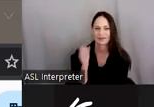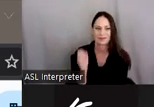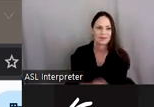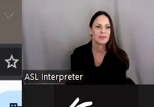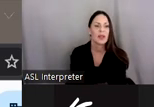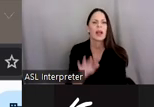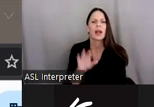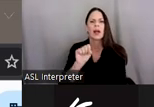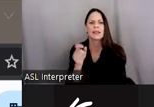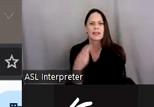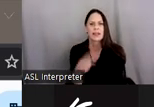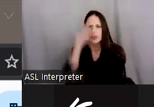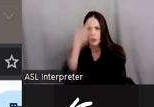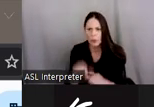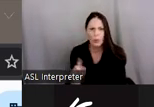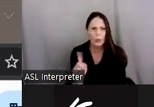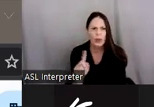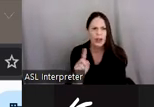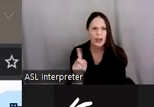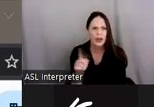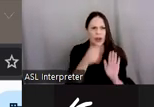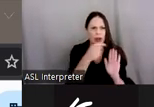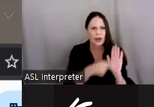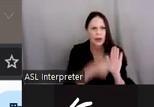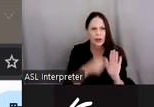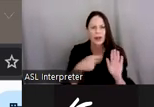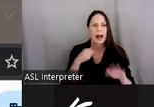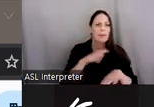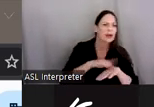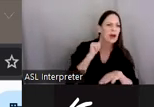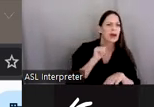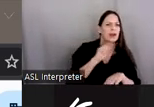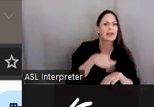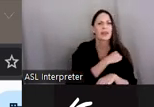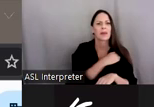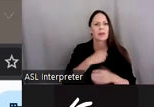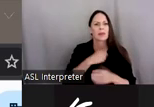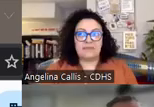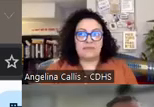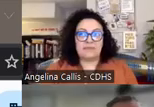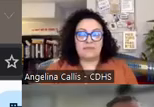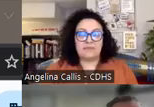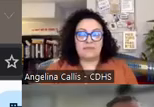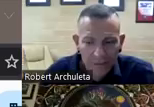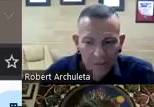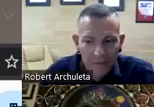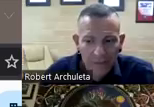Seth, do you remember where we were? I'm gonna call on my other members to help me remember.